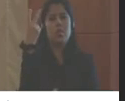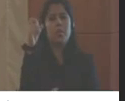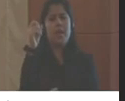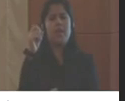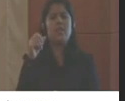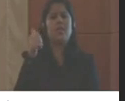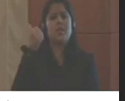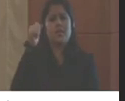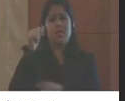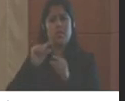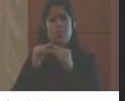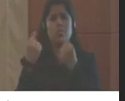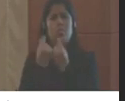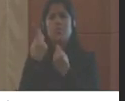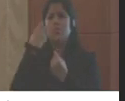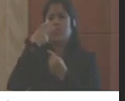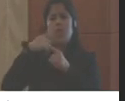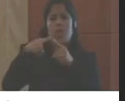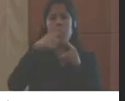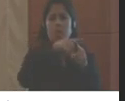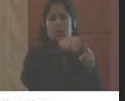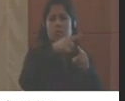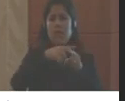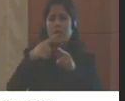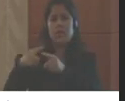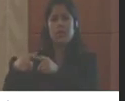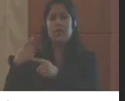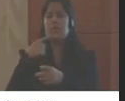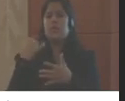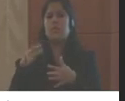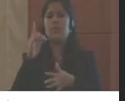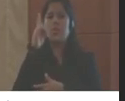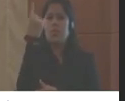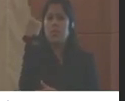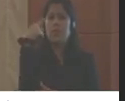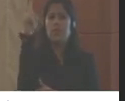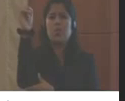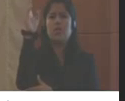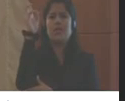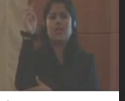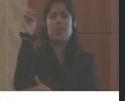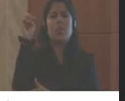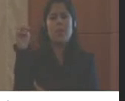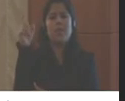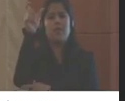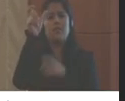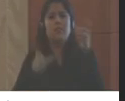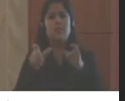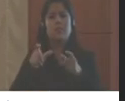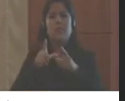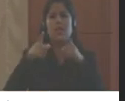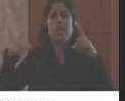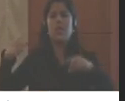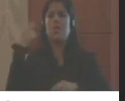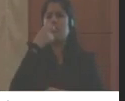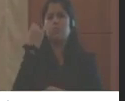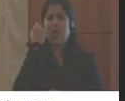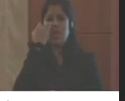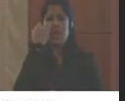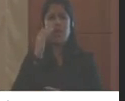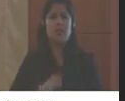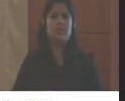together 120 capsules in different languages, benefiting more than 1,600,000 inhabitants